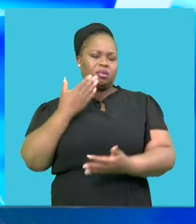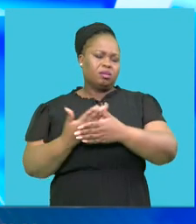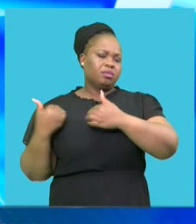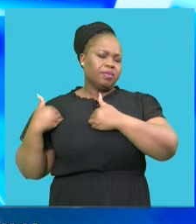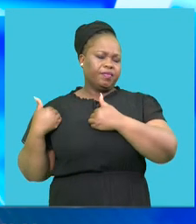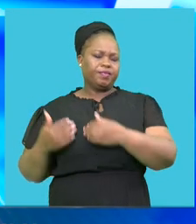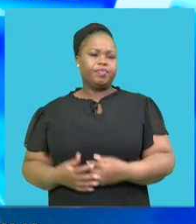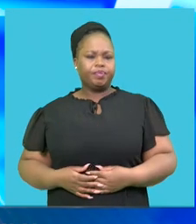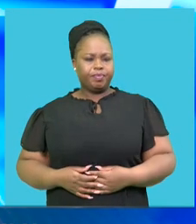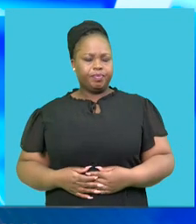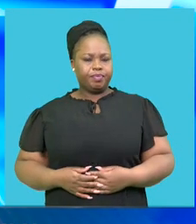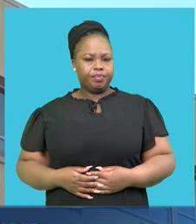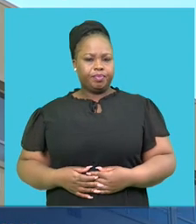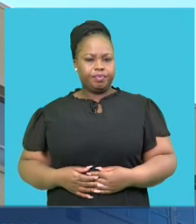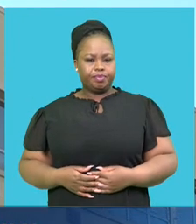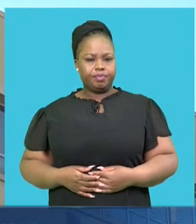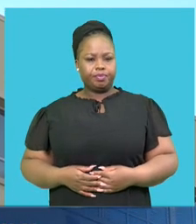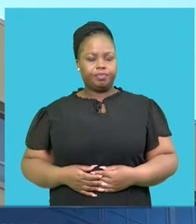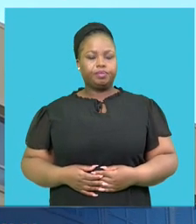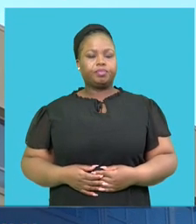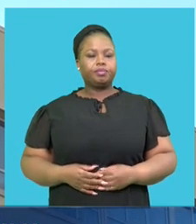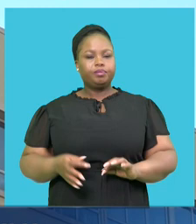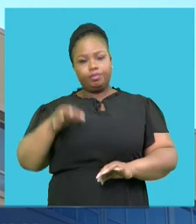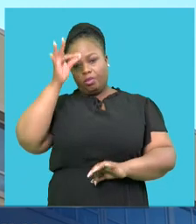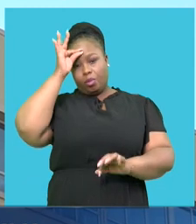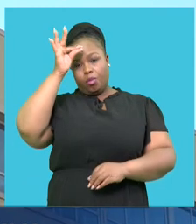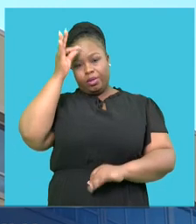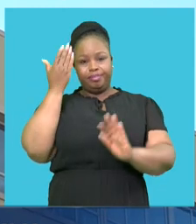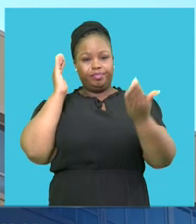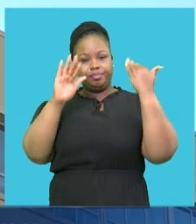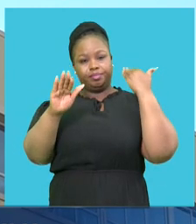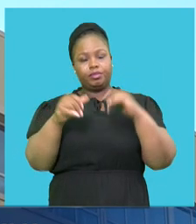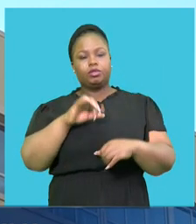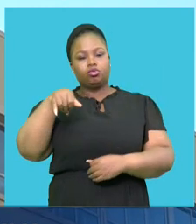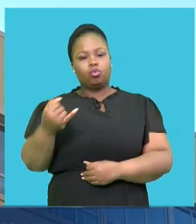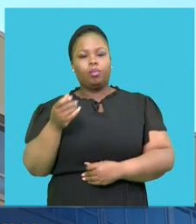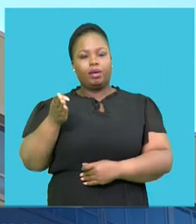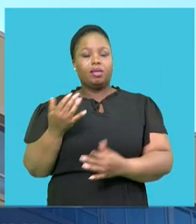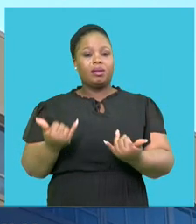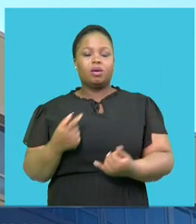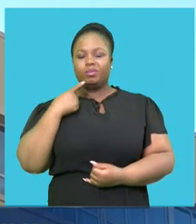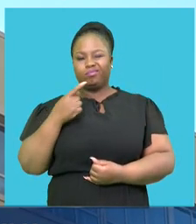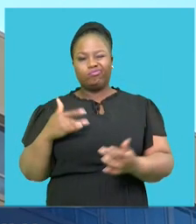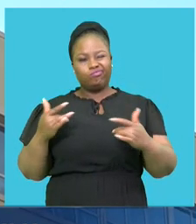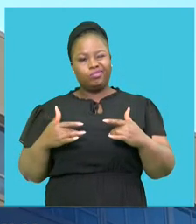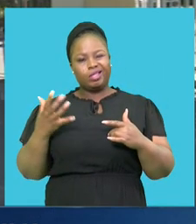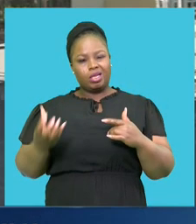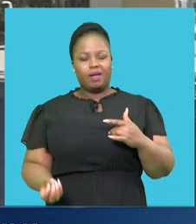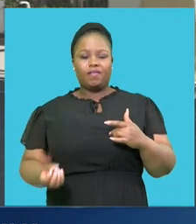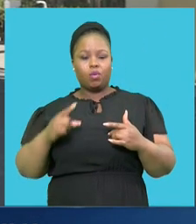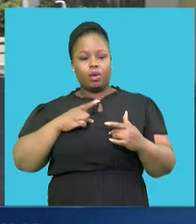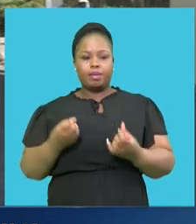impilo emgwaqeni. Isebe lamapolisa kumasipala waseGoli livakalisa ukukhathazeka